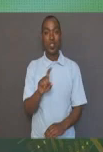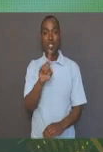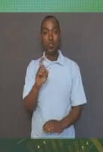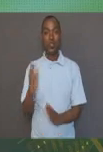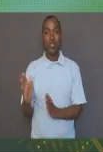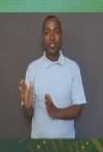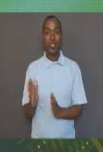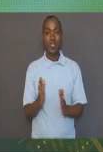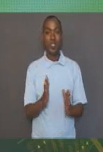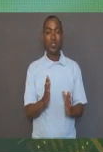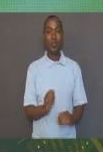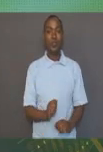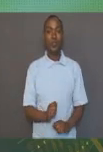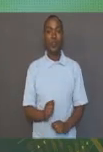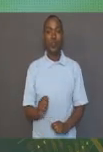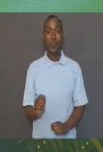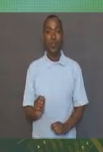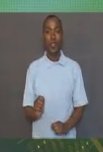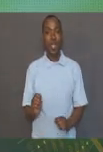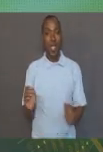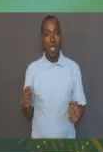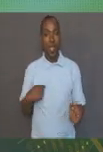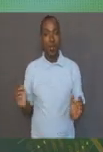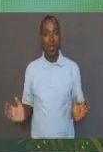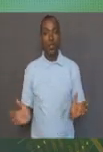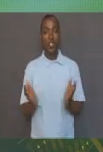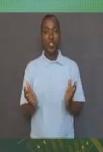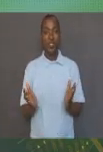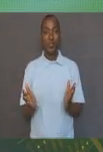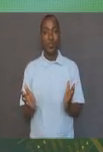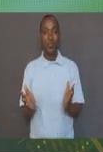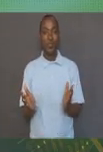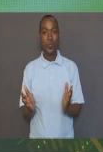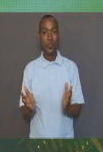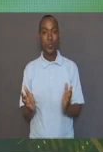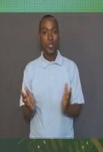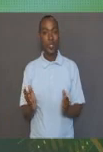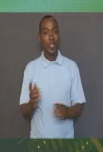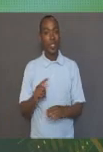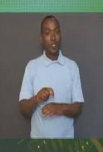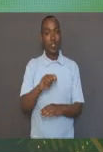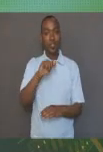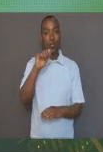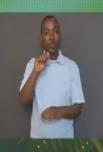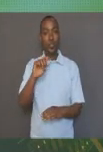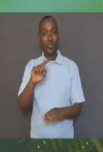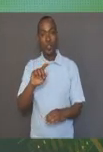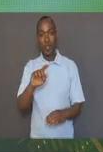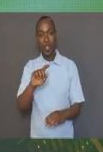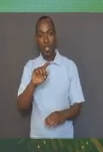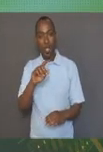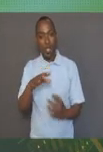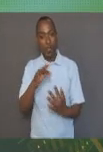with. I encourage you to present the institution you